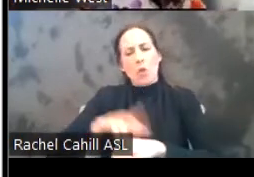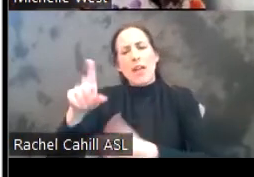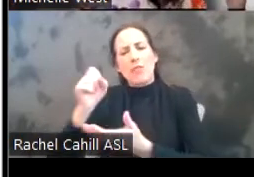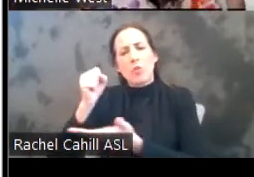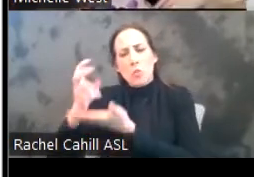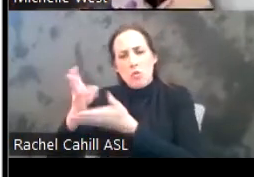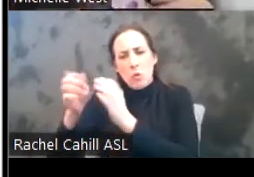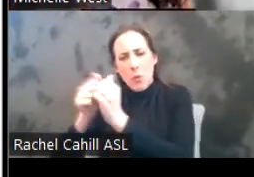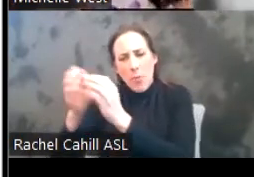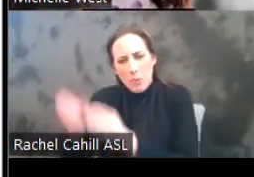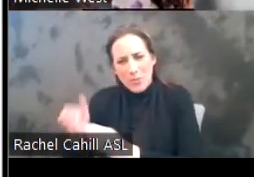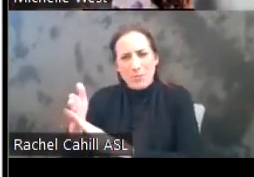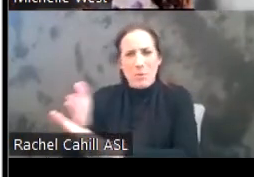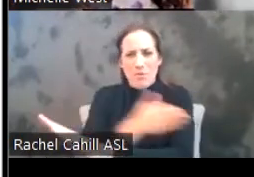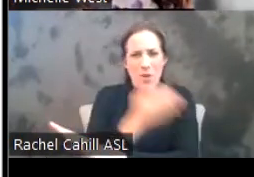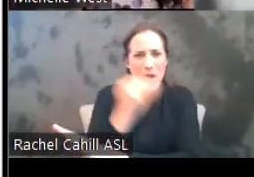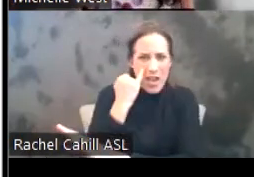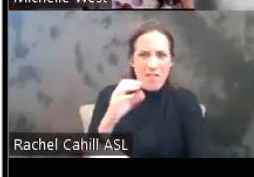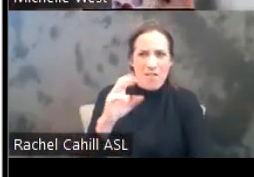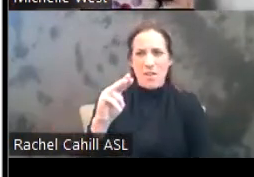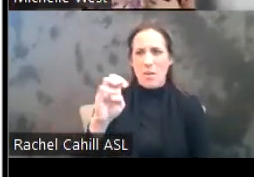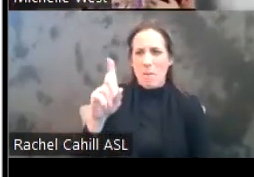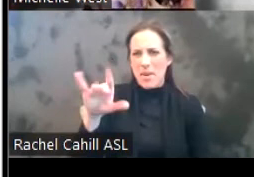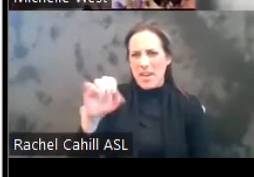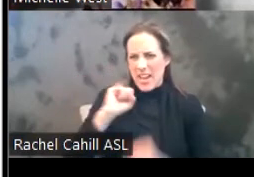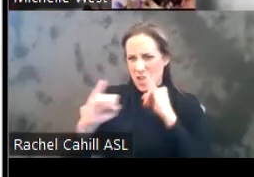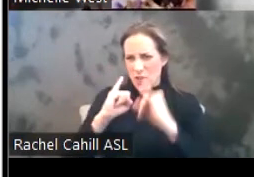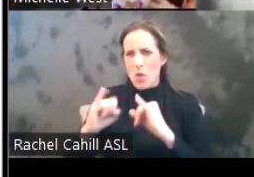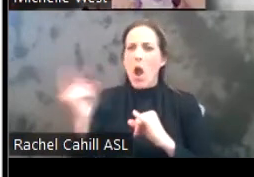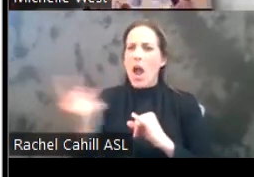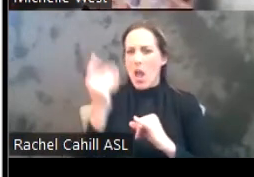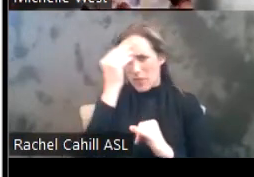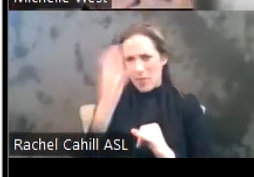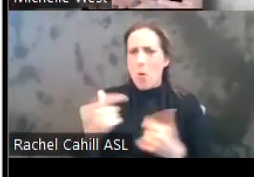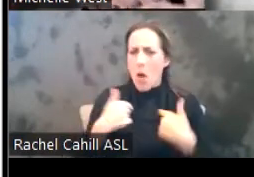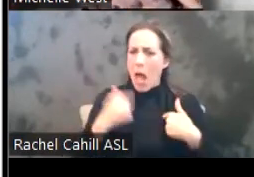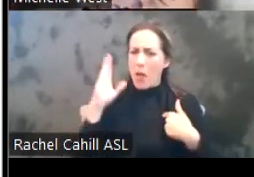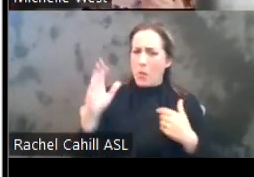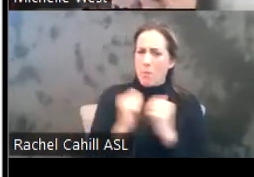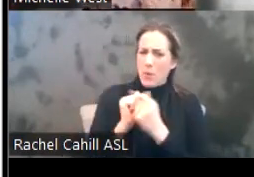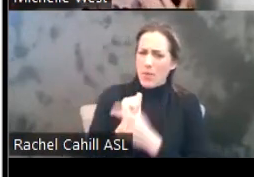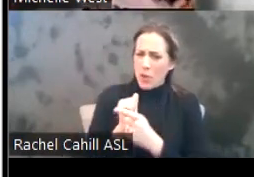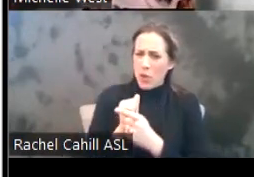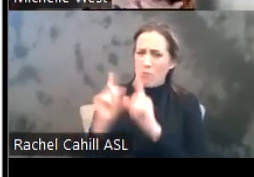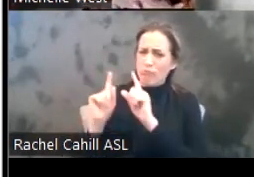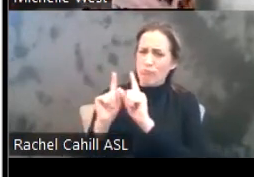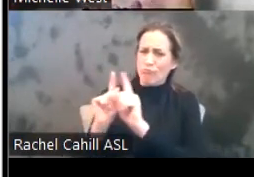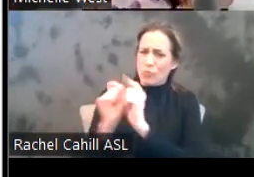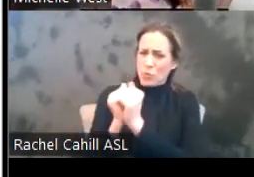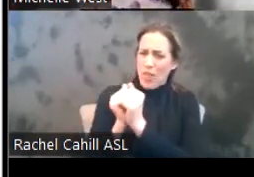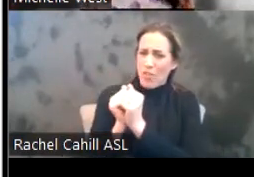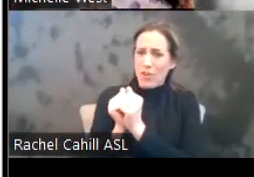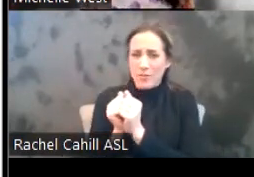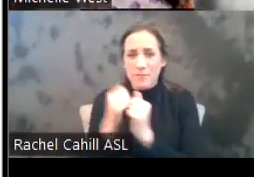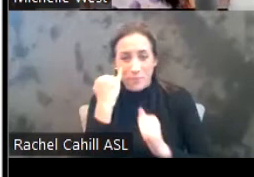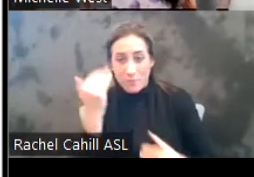that they're okay with the media interviewing them. And I always tell them, I'll be there with you. Whoever it is that's referent, like if I